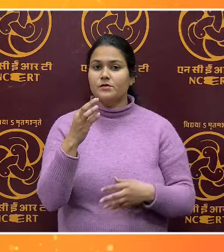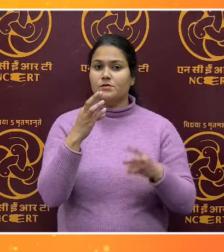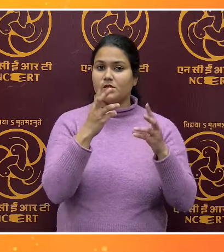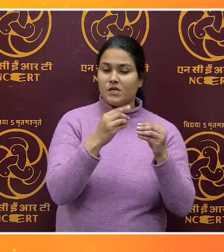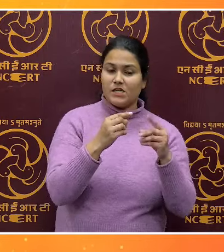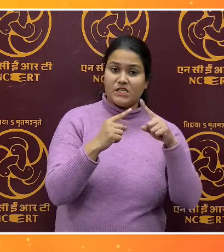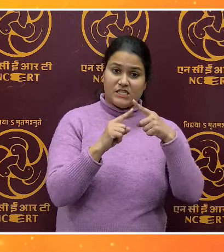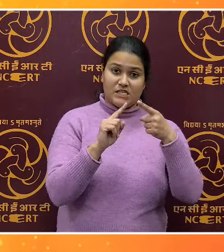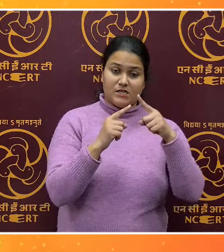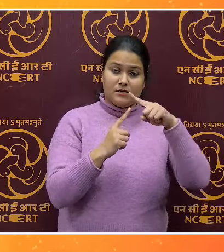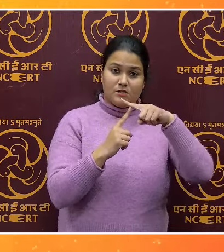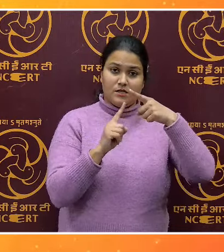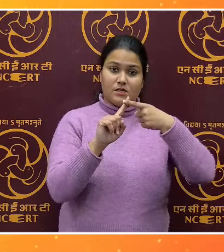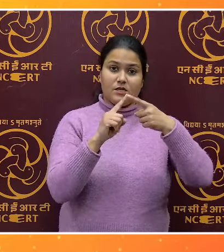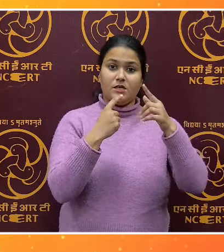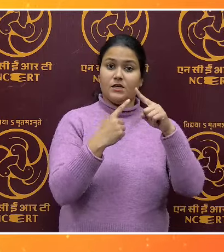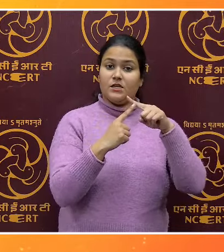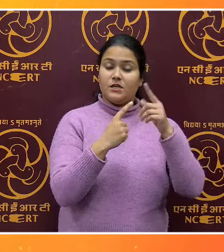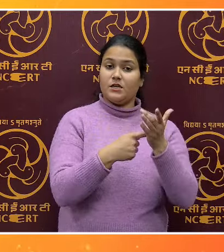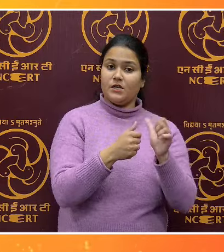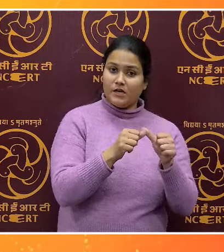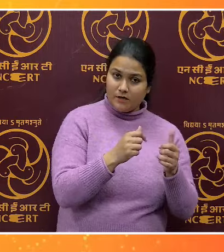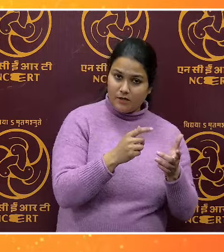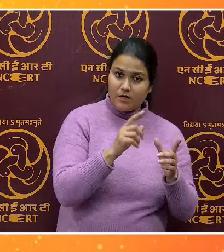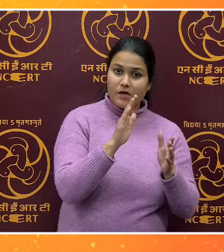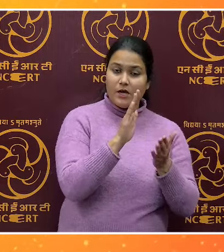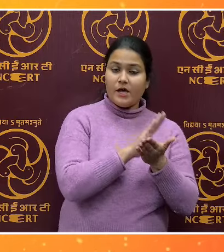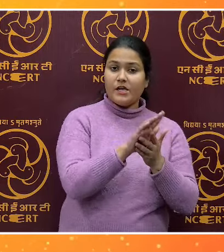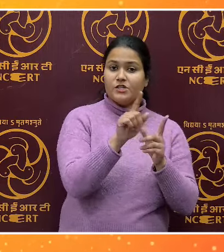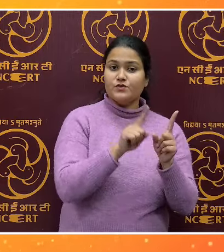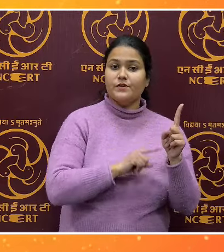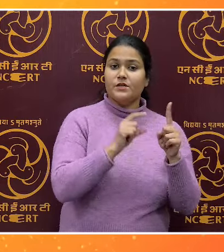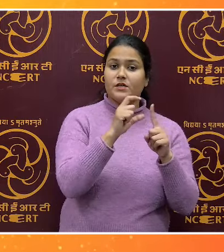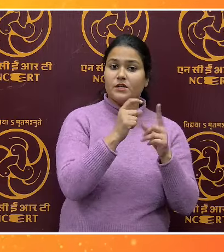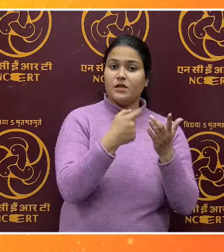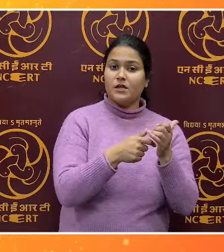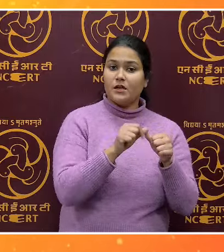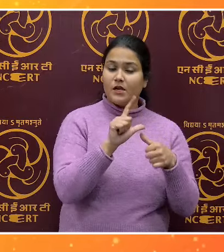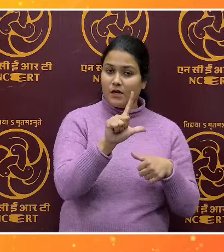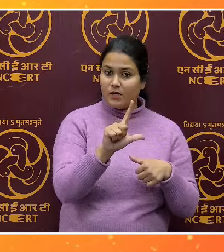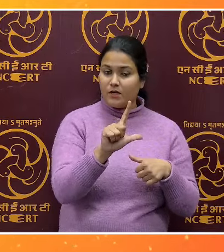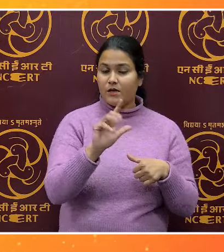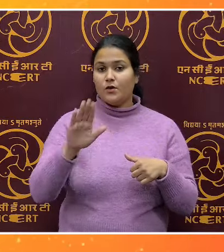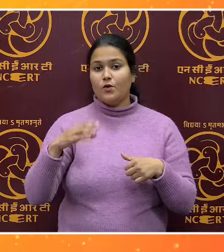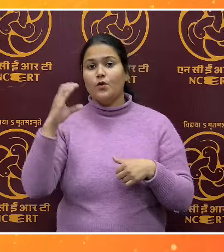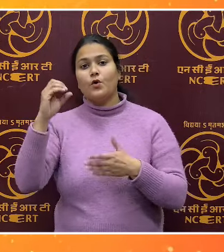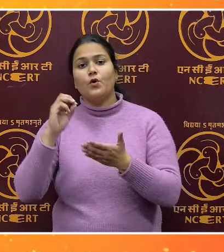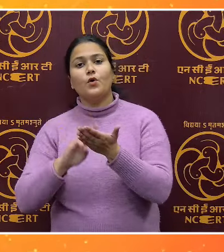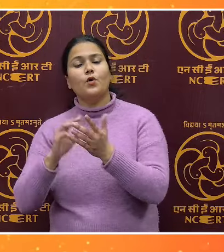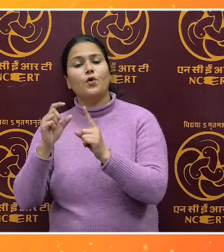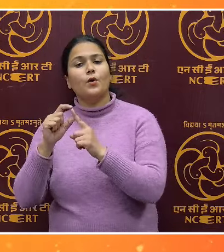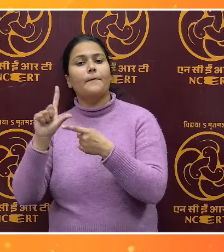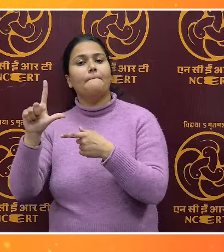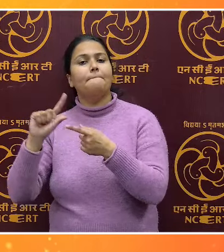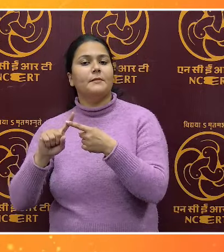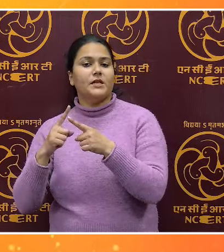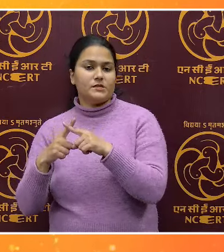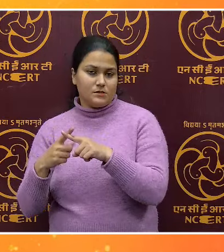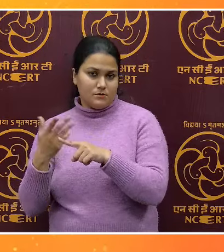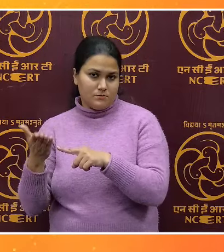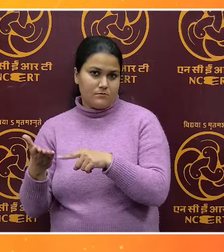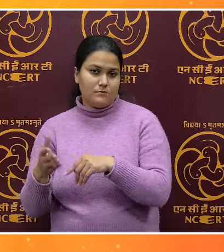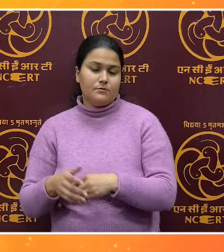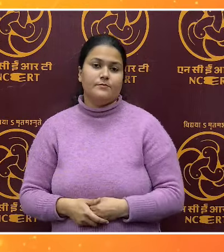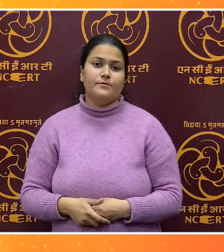tetrahedral, another is square planar kind of complex to be formed. So, coordination number play a significant role in